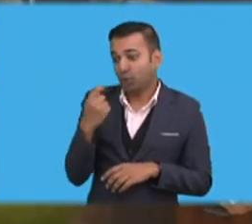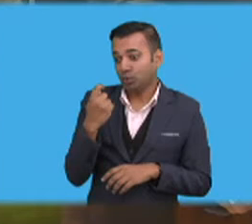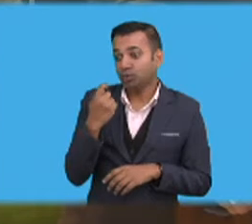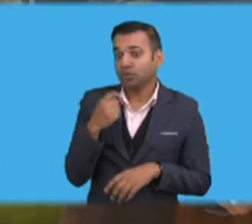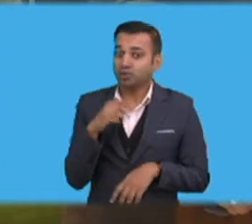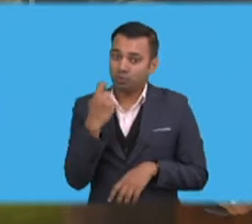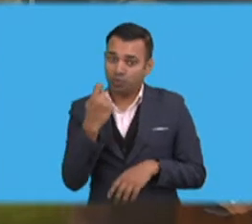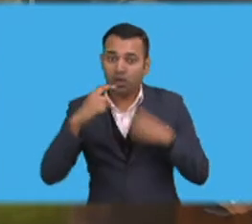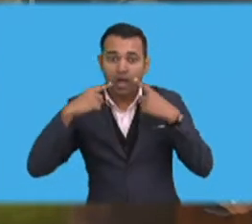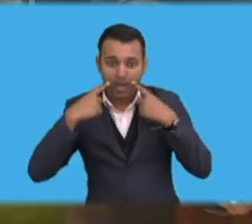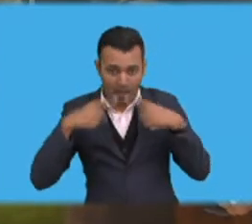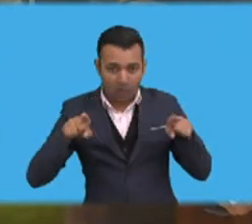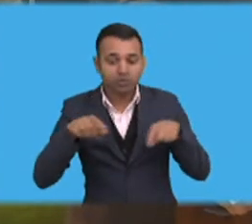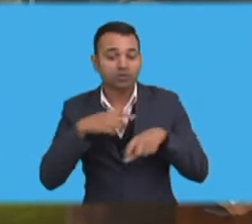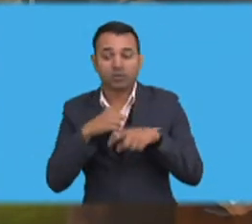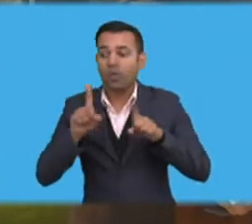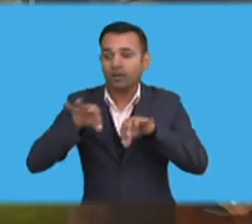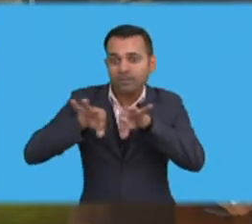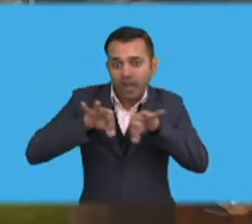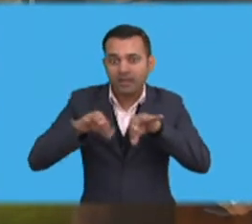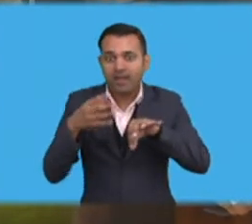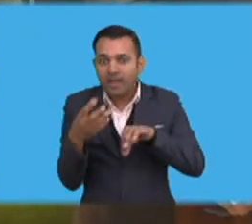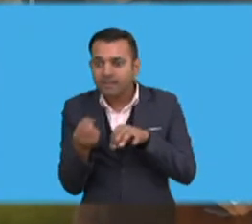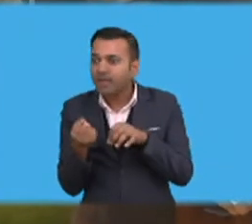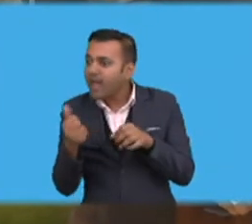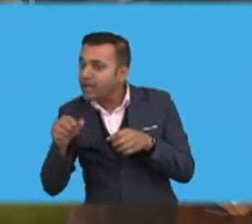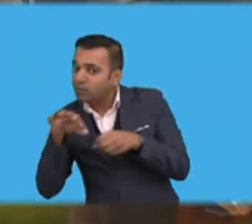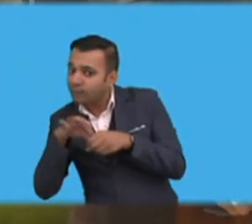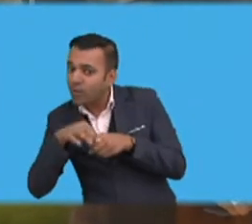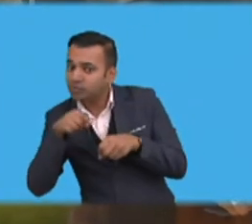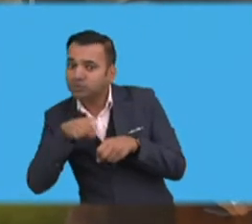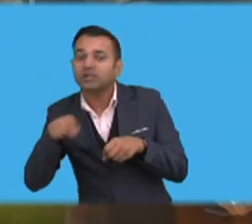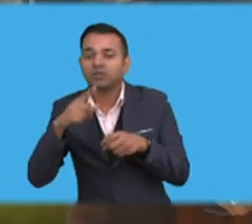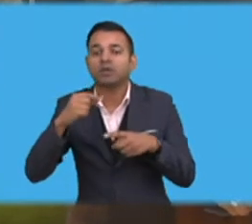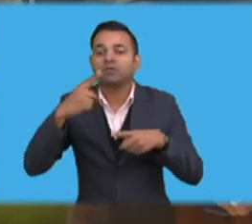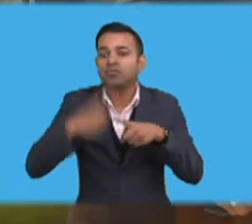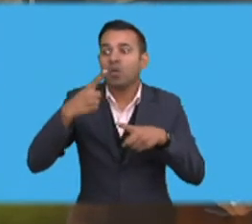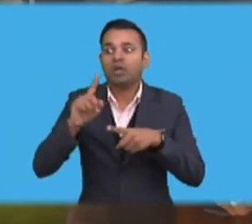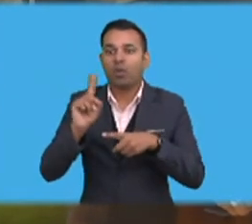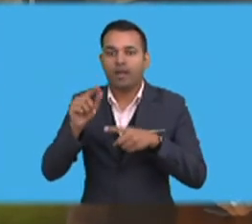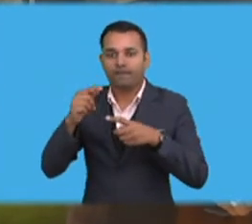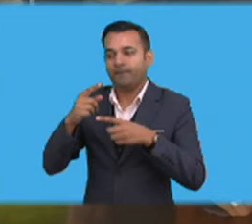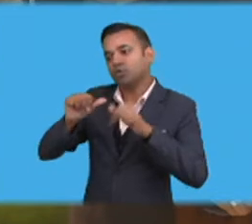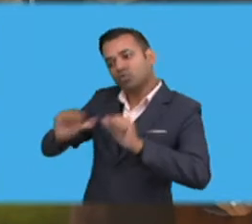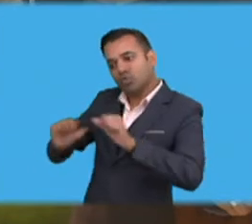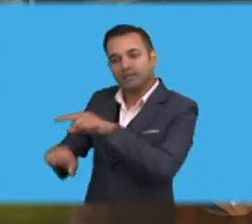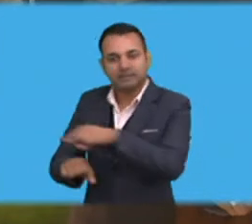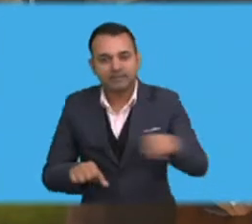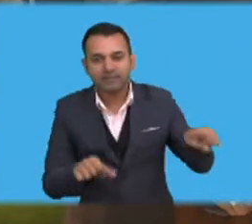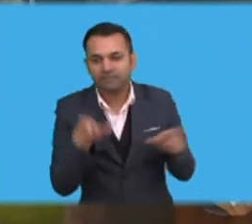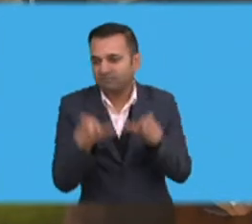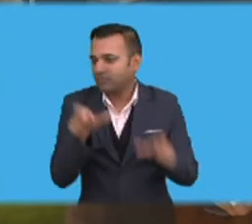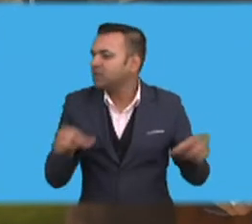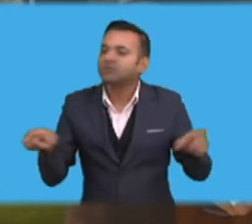unveiled, which would be a more efficient compensation scheme that protects all citizens regardless of their social and financial